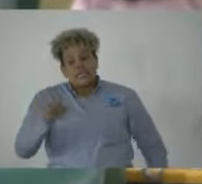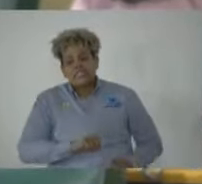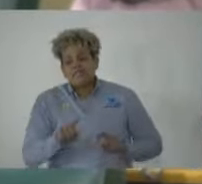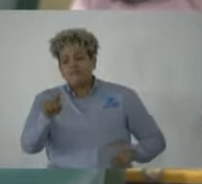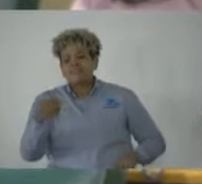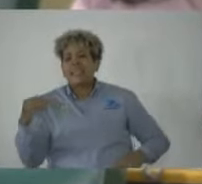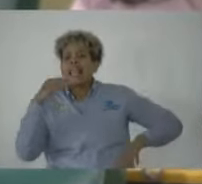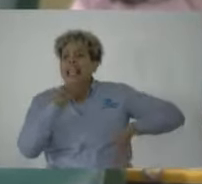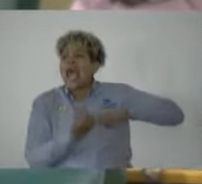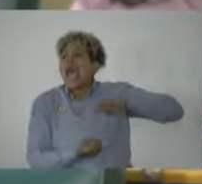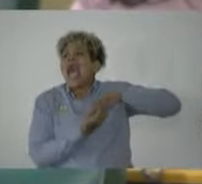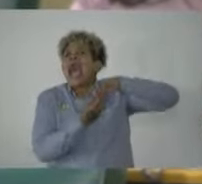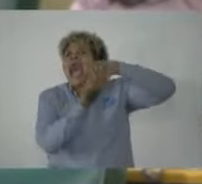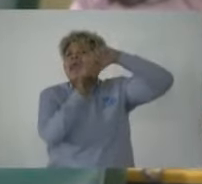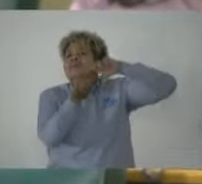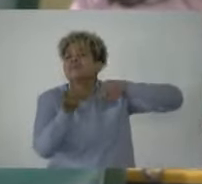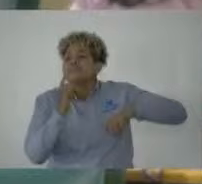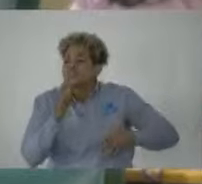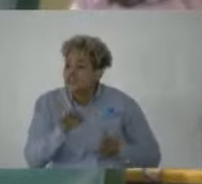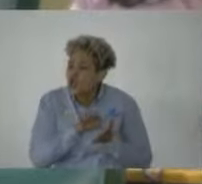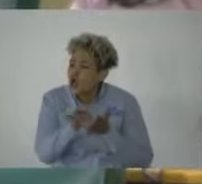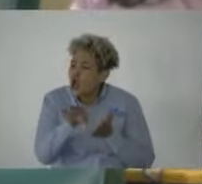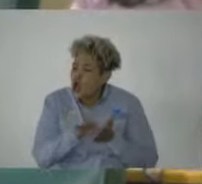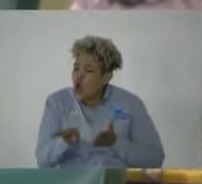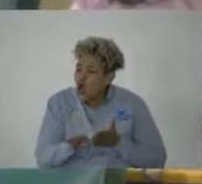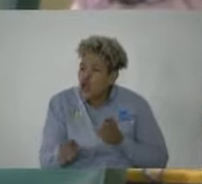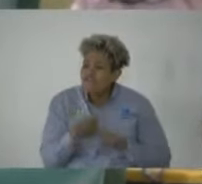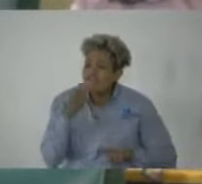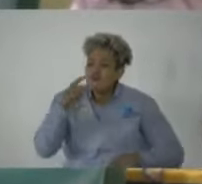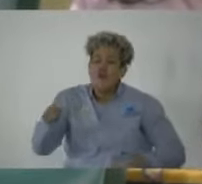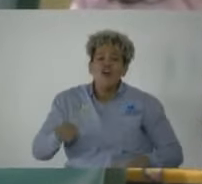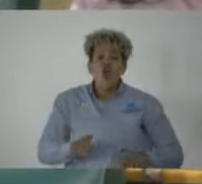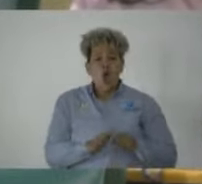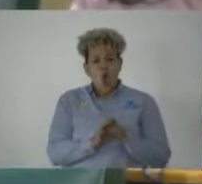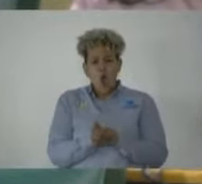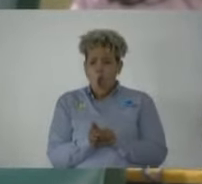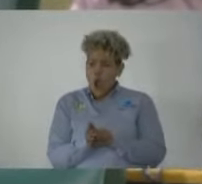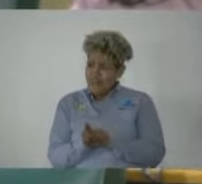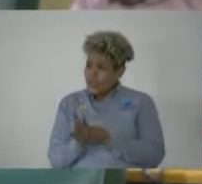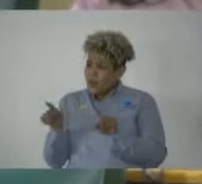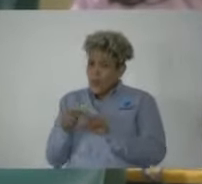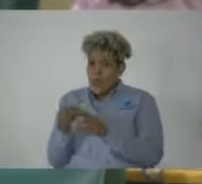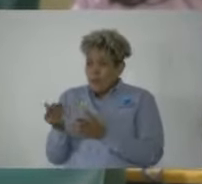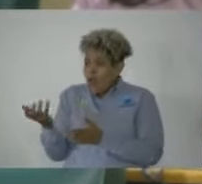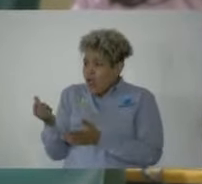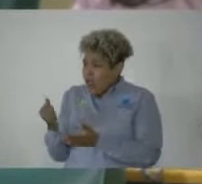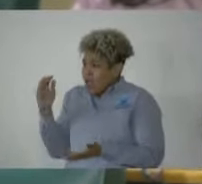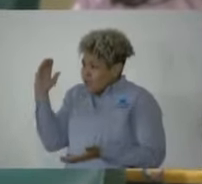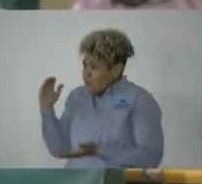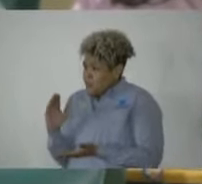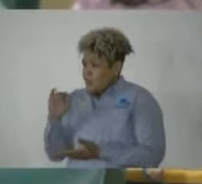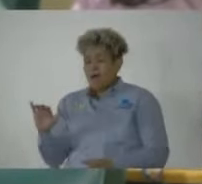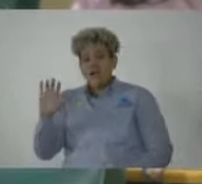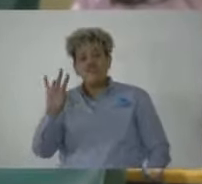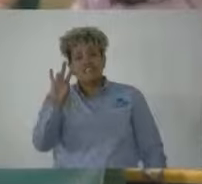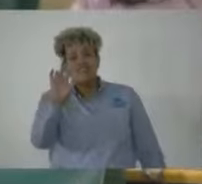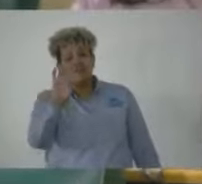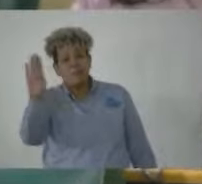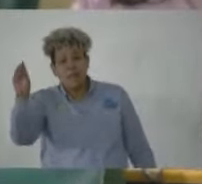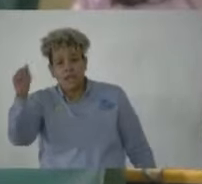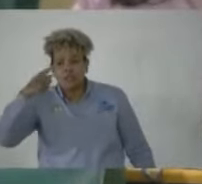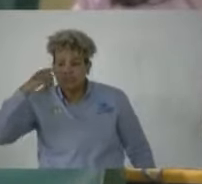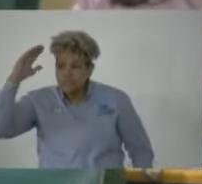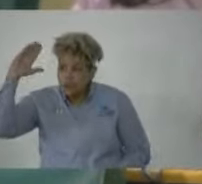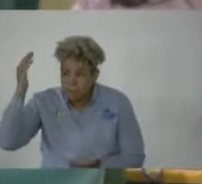Madam Speaker, is that he's counting from the depth of COVID when revenues declined by $73 billion